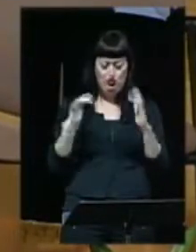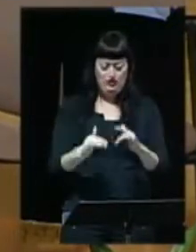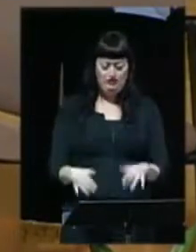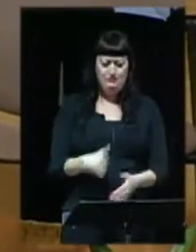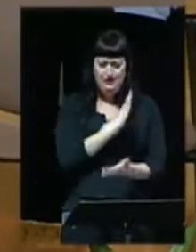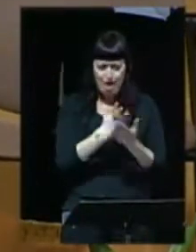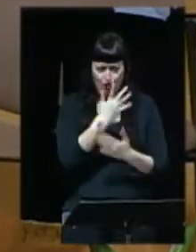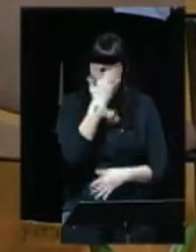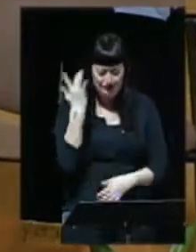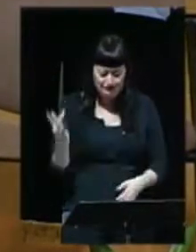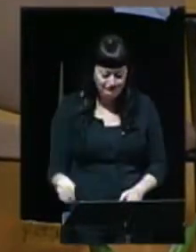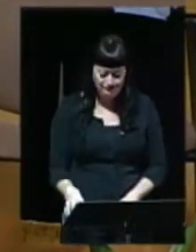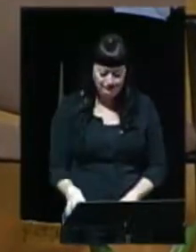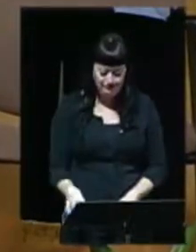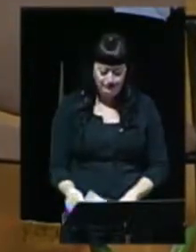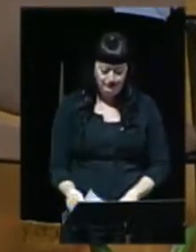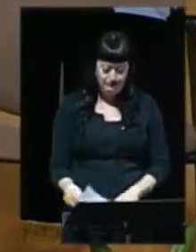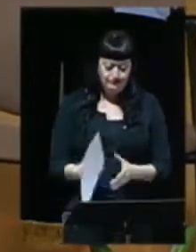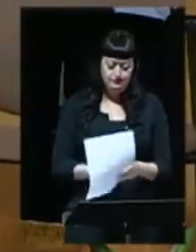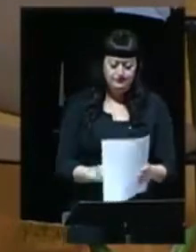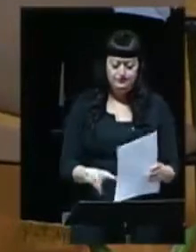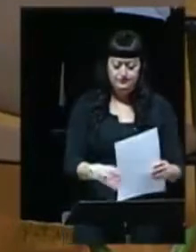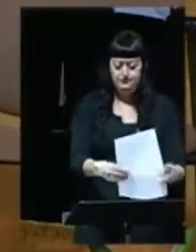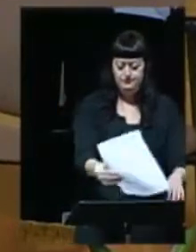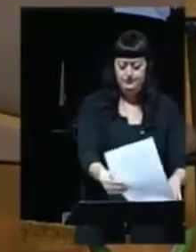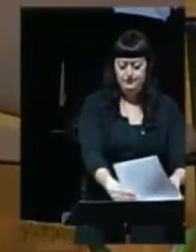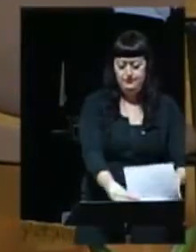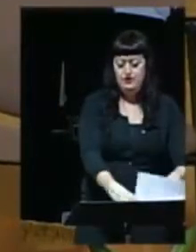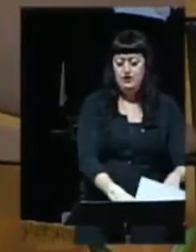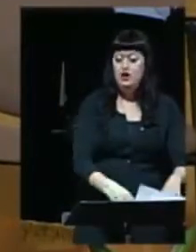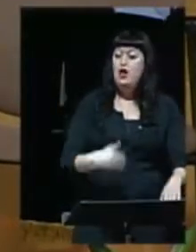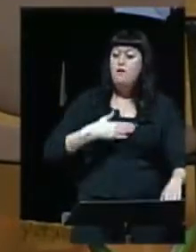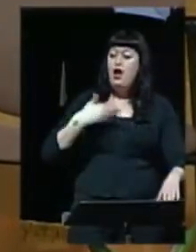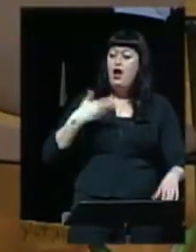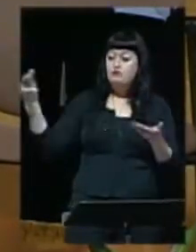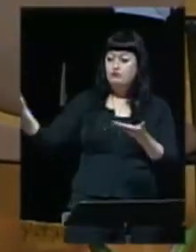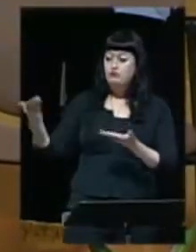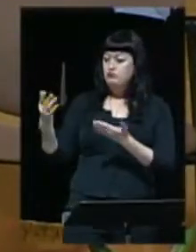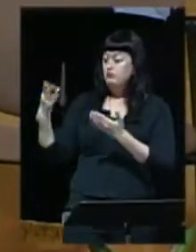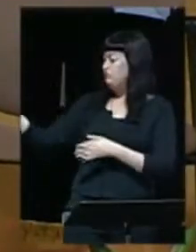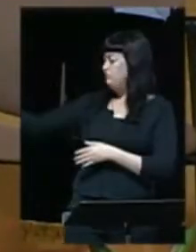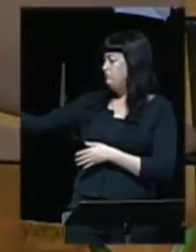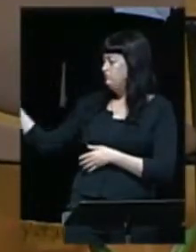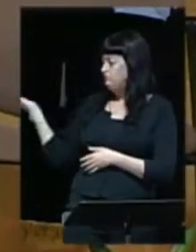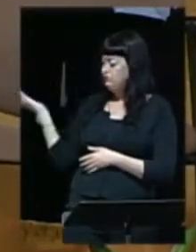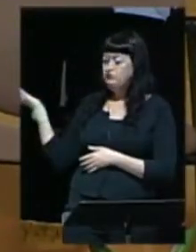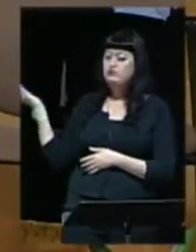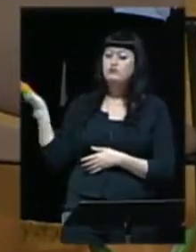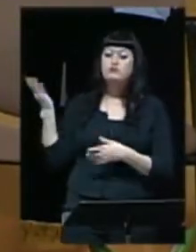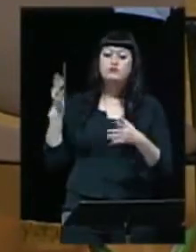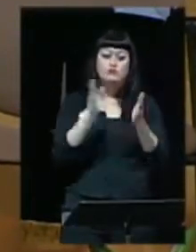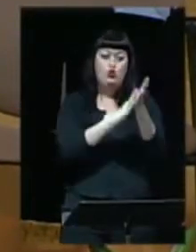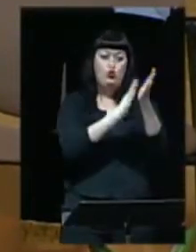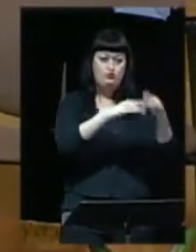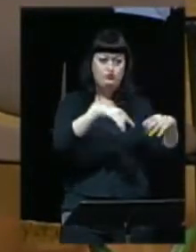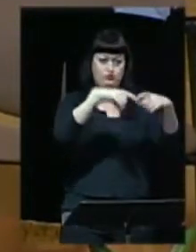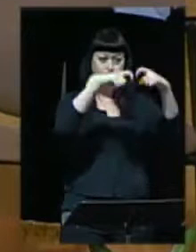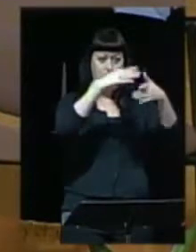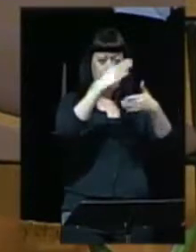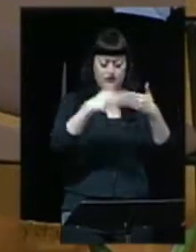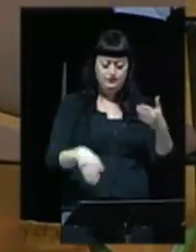forget. Now, it is also my pleasure to introduce those present on stage with me. Please hold applause until the